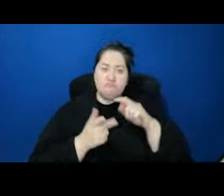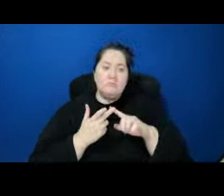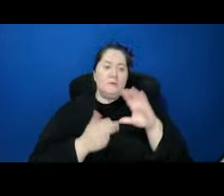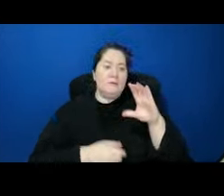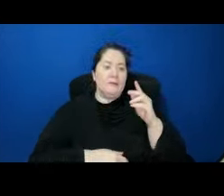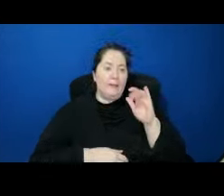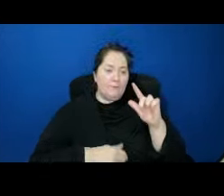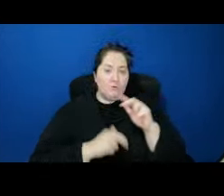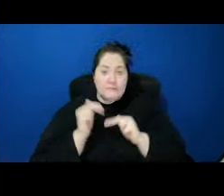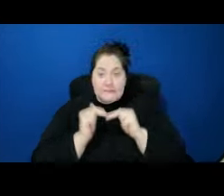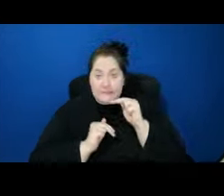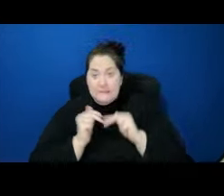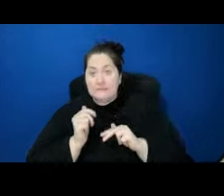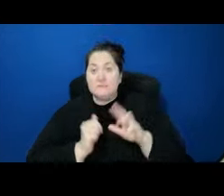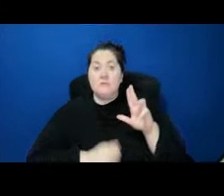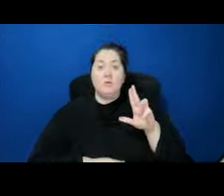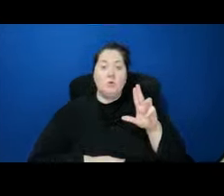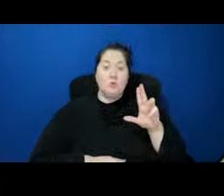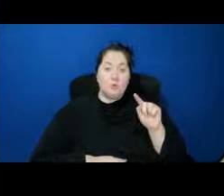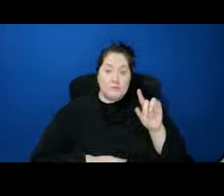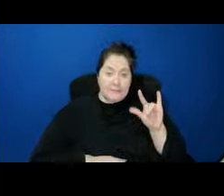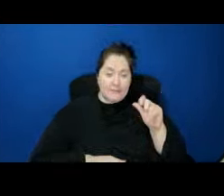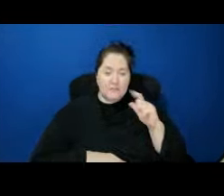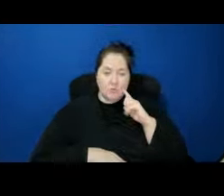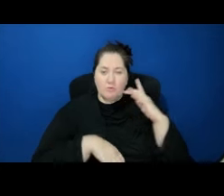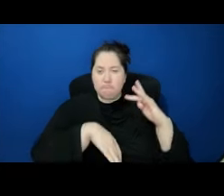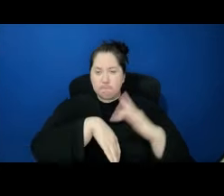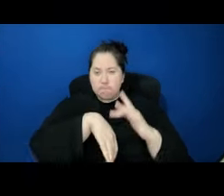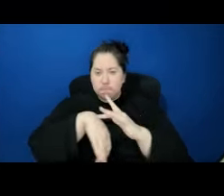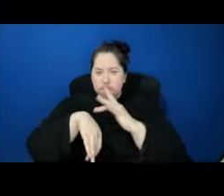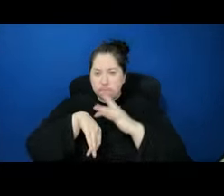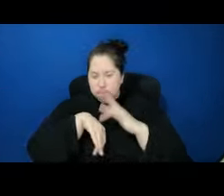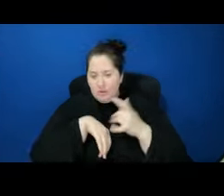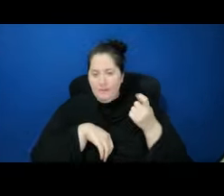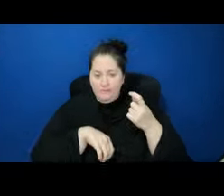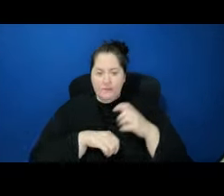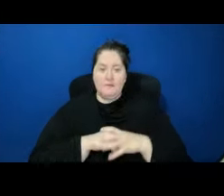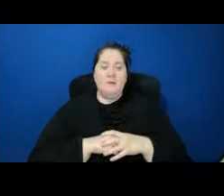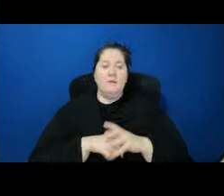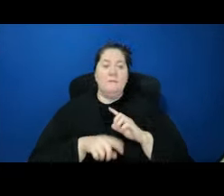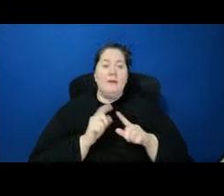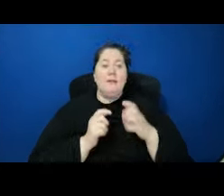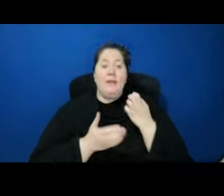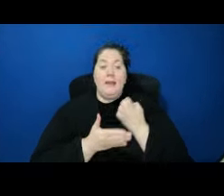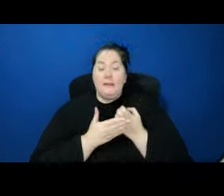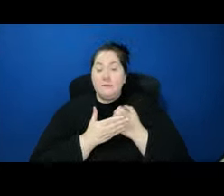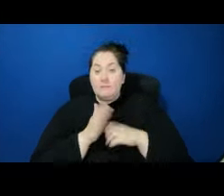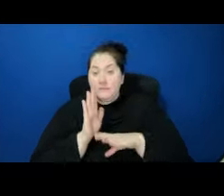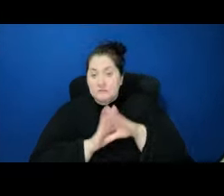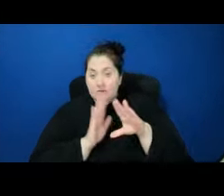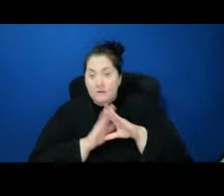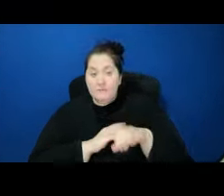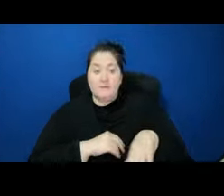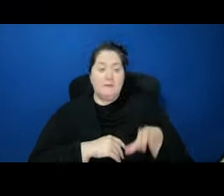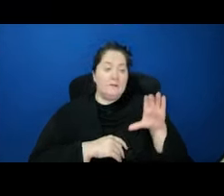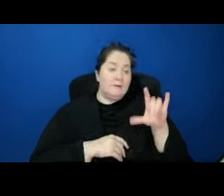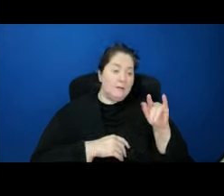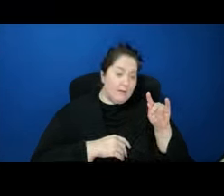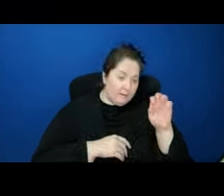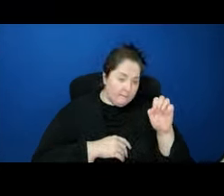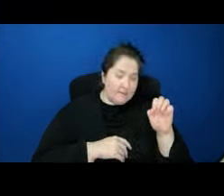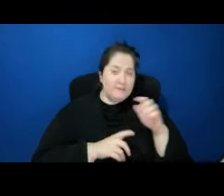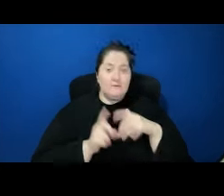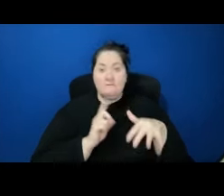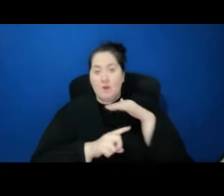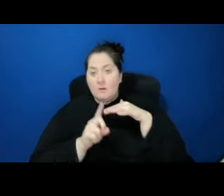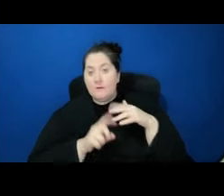facilities, utilities. Of course, we've touched on those, but also things like economic development, climate and the environment, parks and open